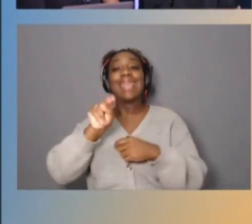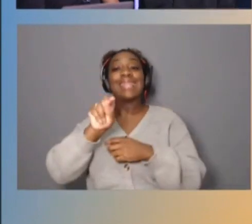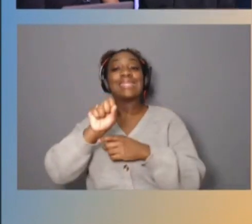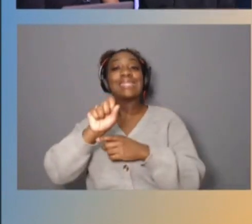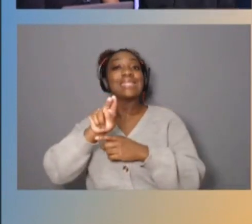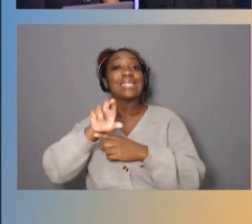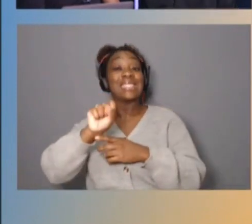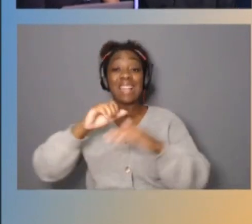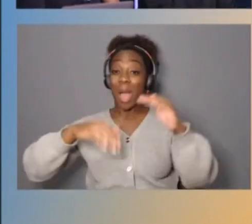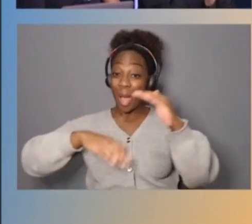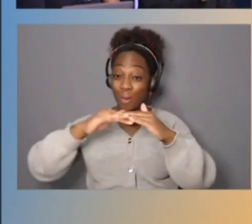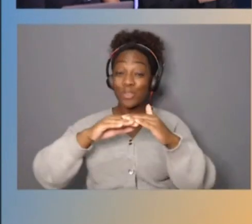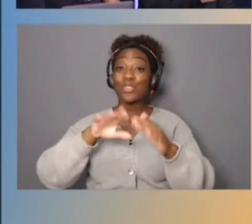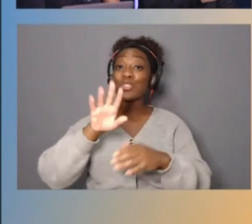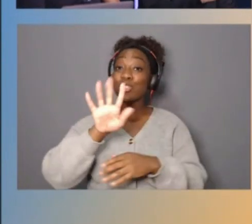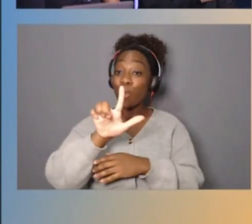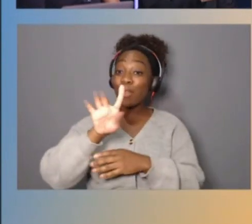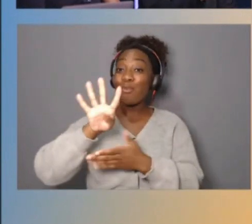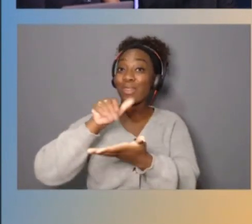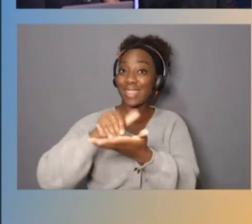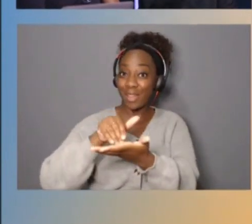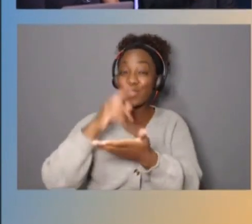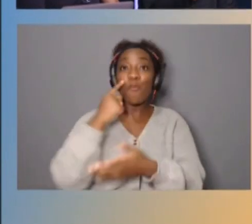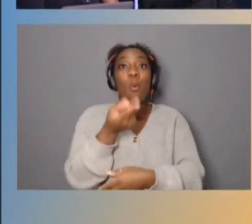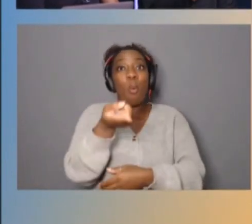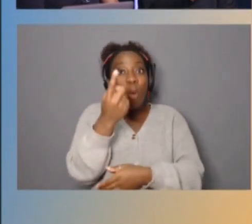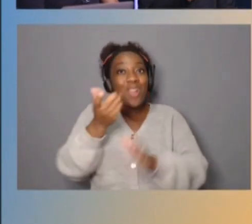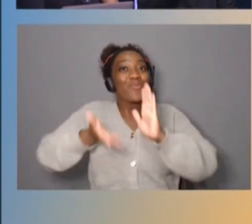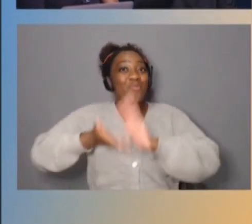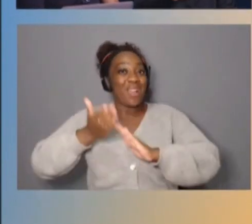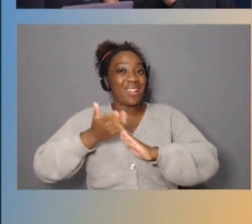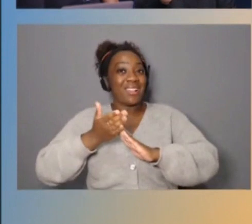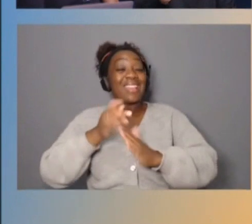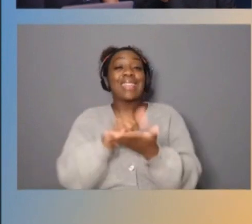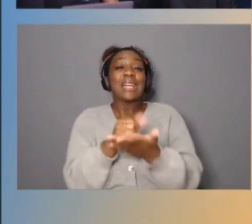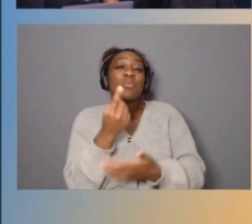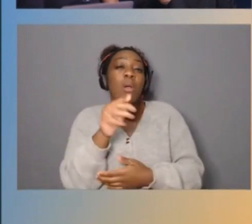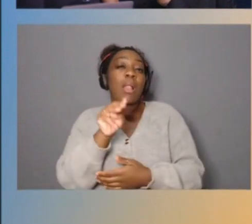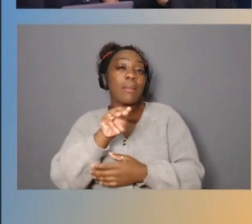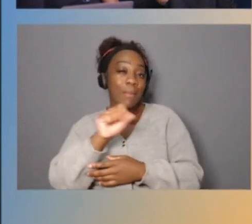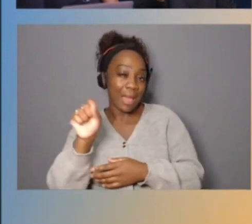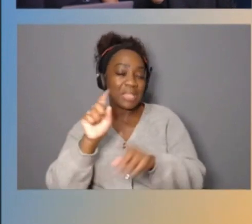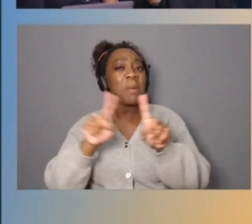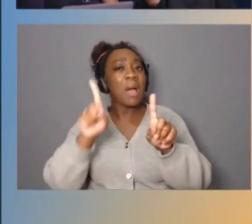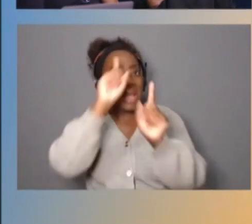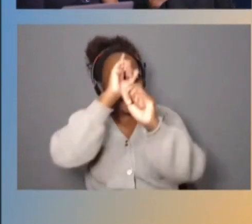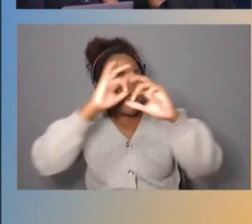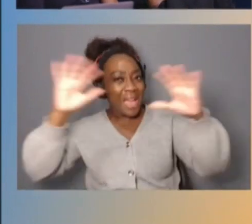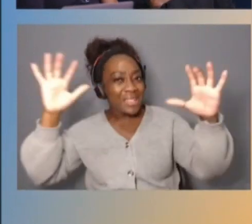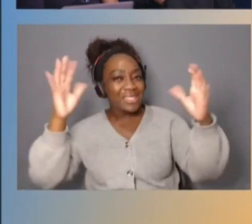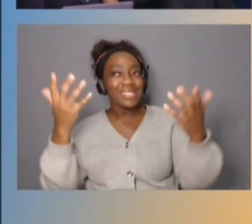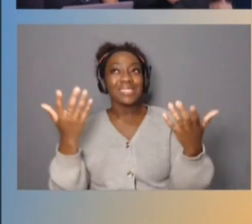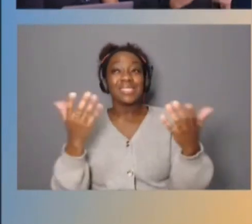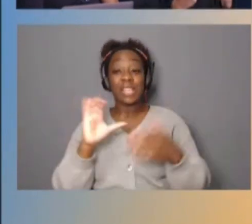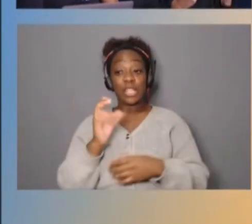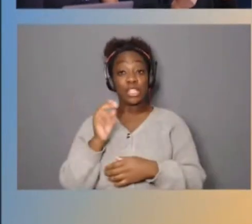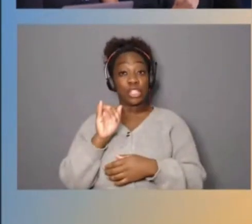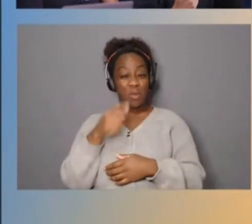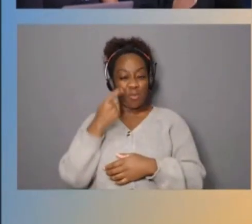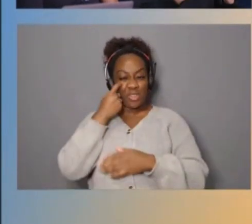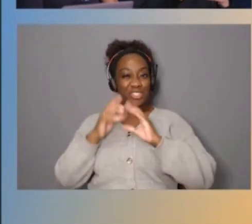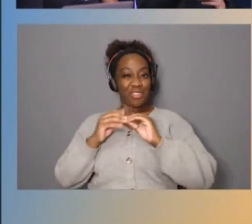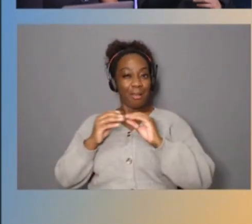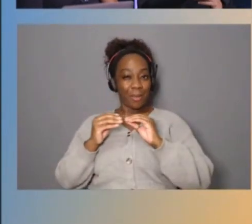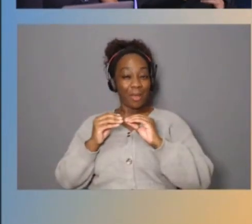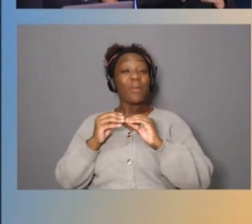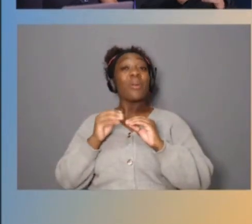24,000 compute cores for a single run, right? This is a single mask. So now imagine the chip that we were talking about. This typically has